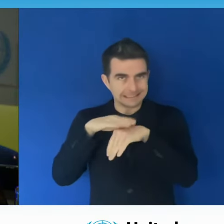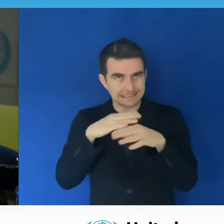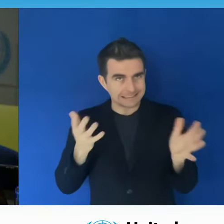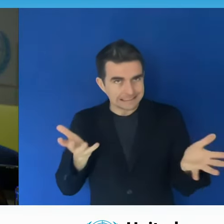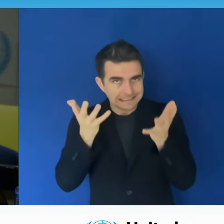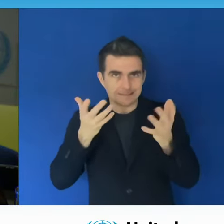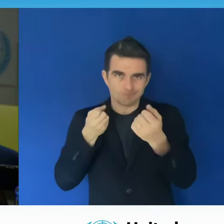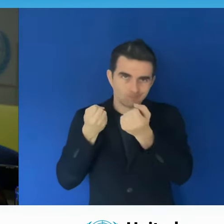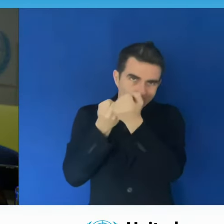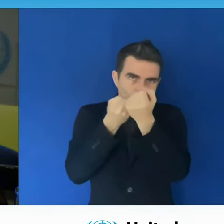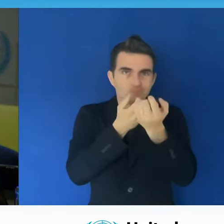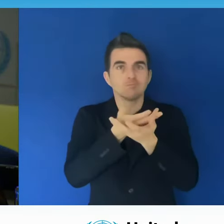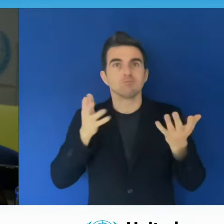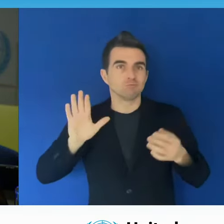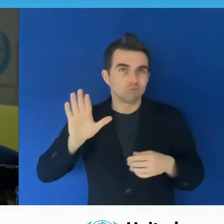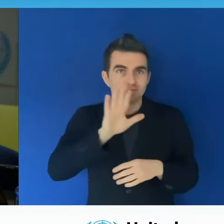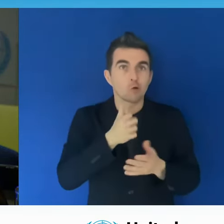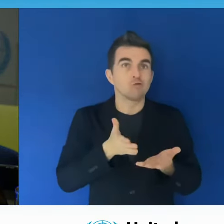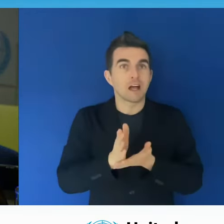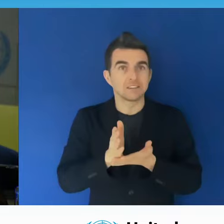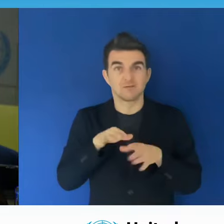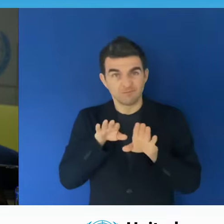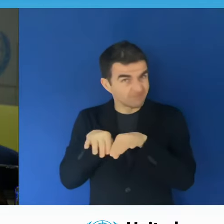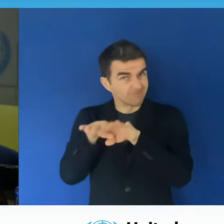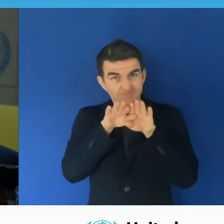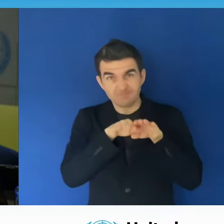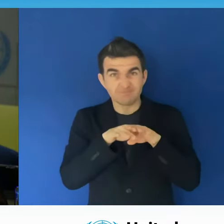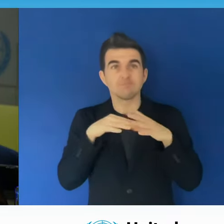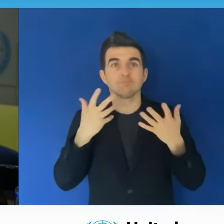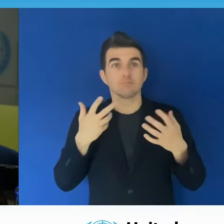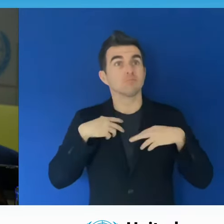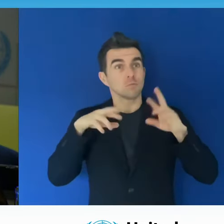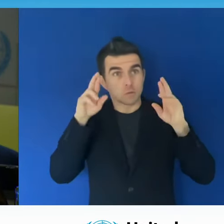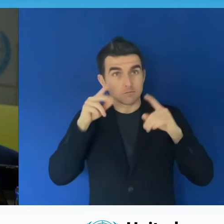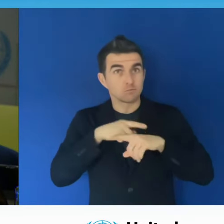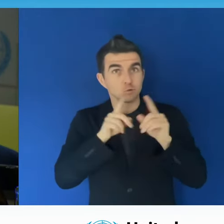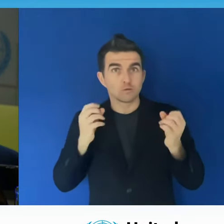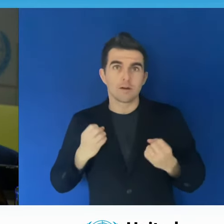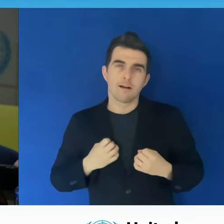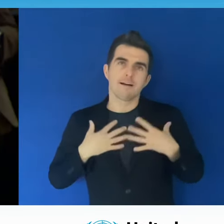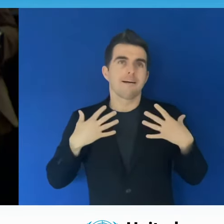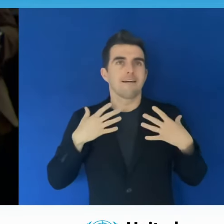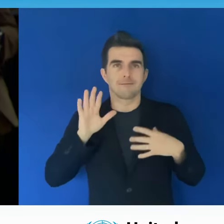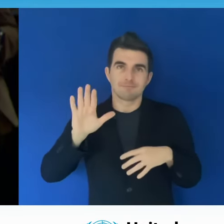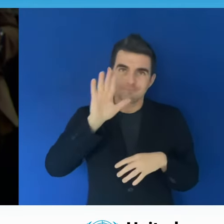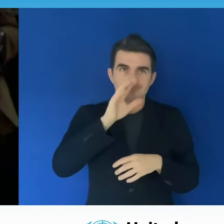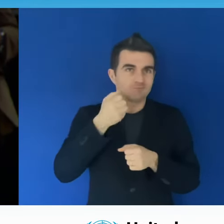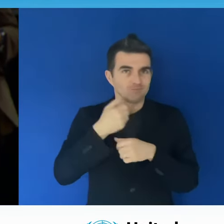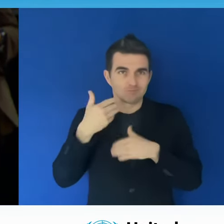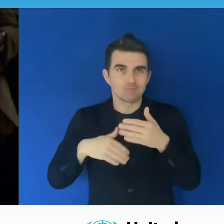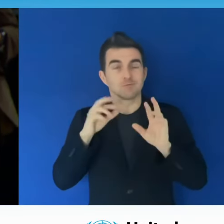one of you is inspired to work on this at your local scale, hopefully. Thank you. Thank you.